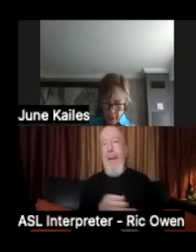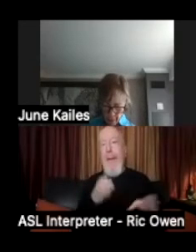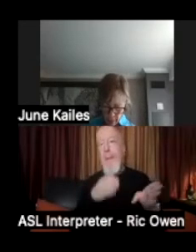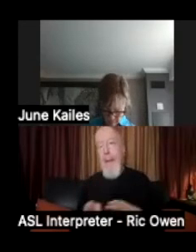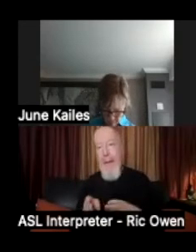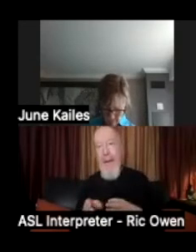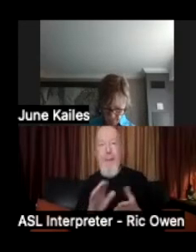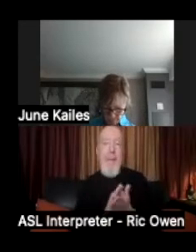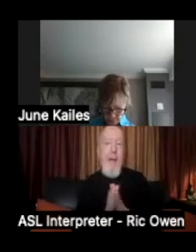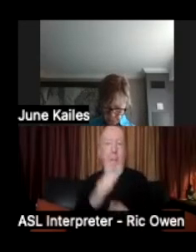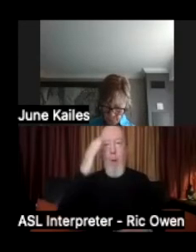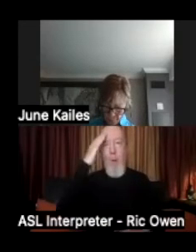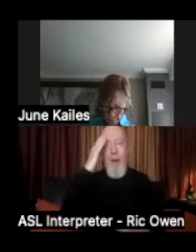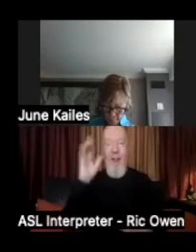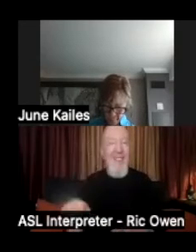not enough